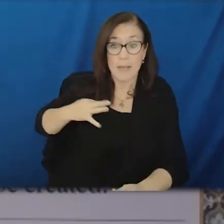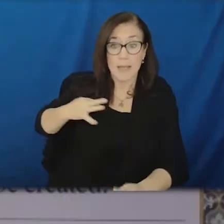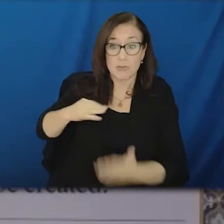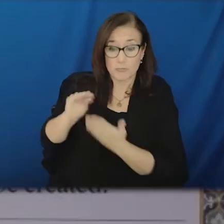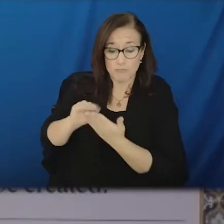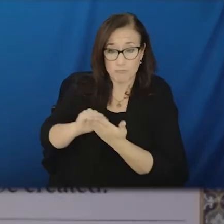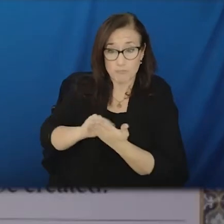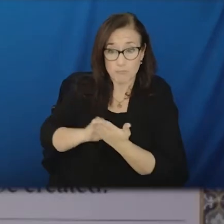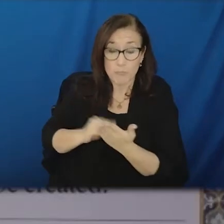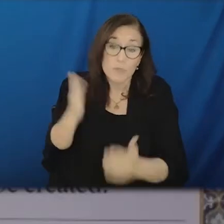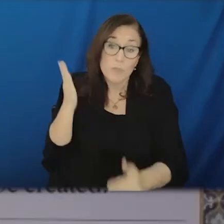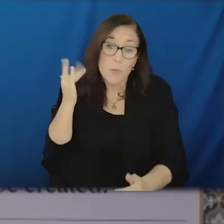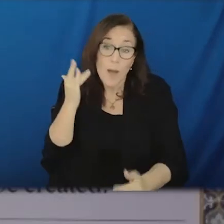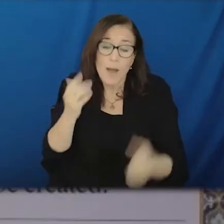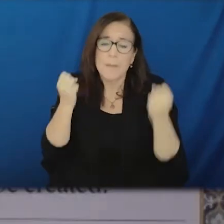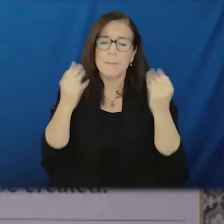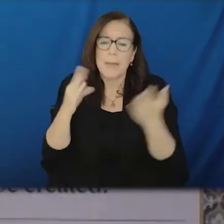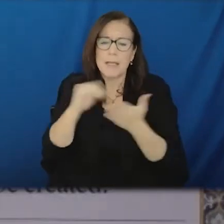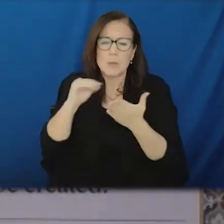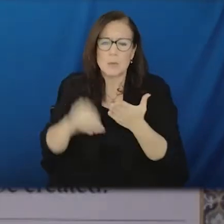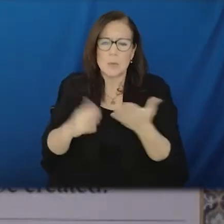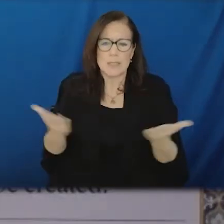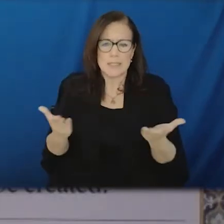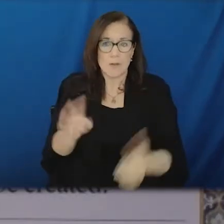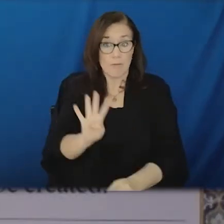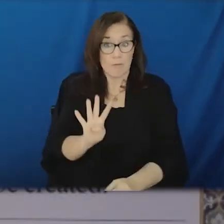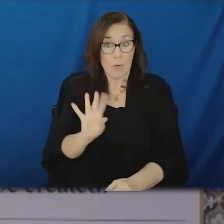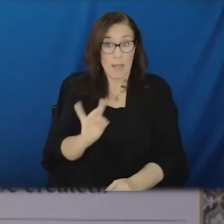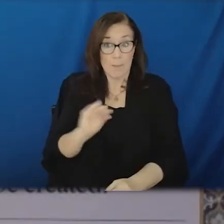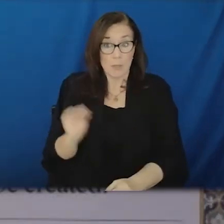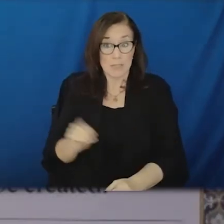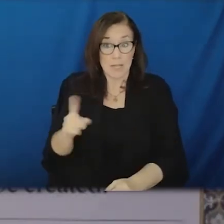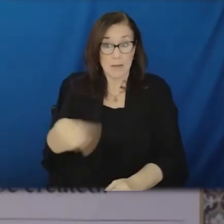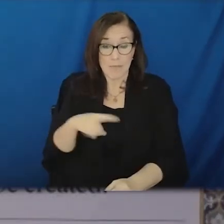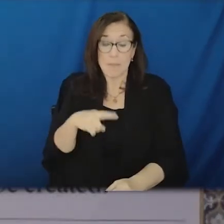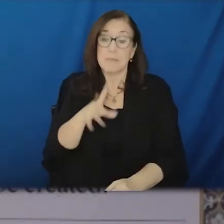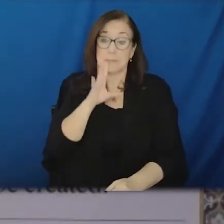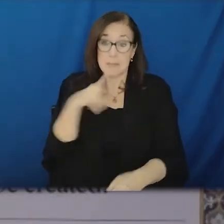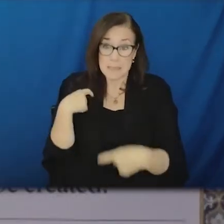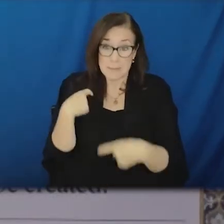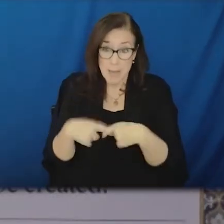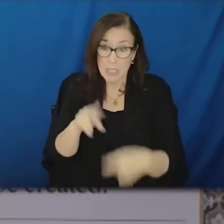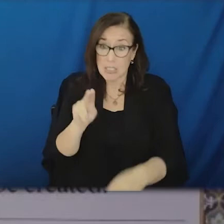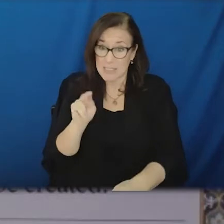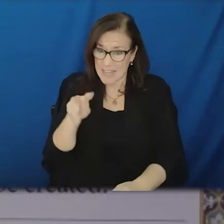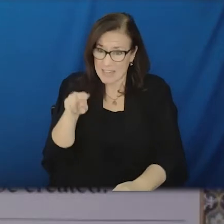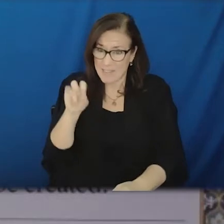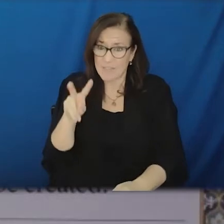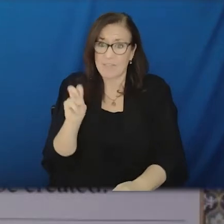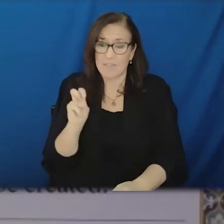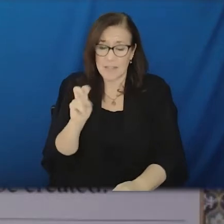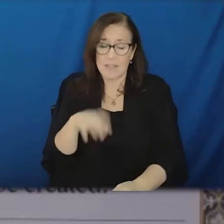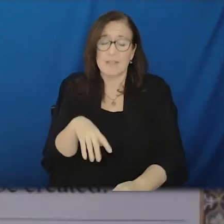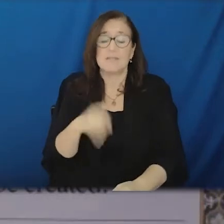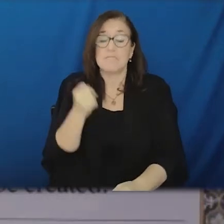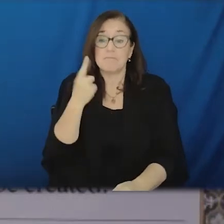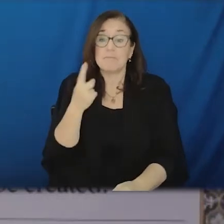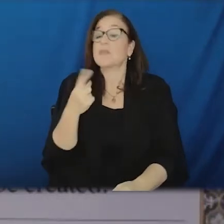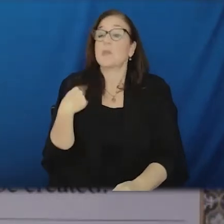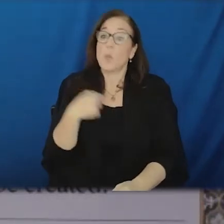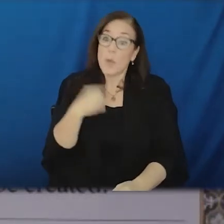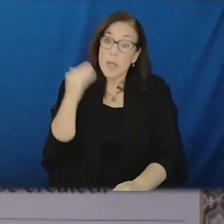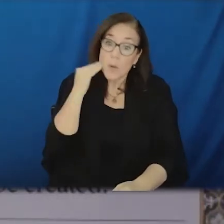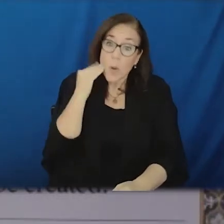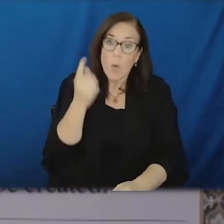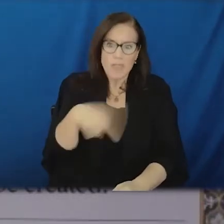so many students in Santa Barbara Unified, 48% of them who are native Spanish speakers. We know firsthand that they can provide